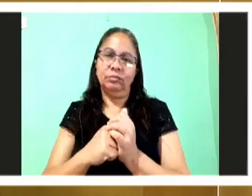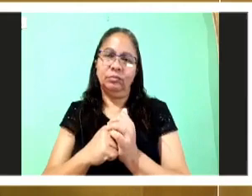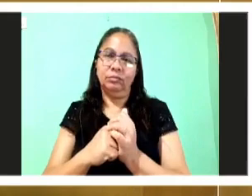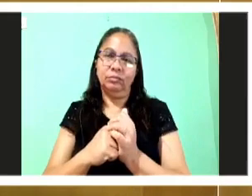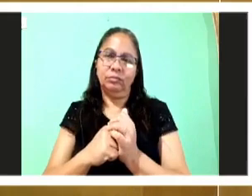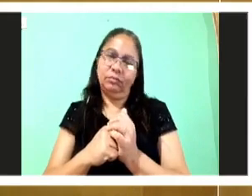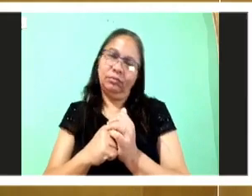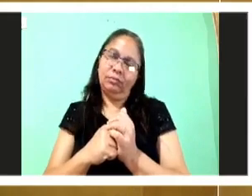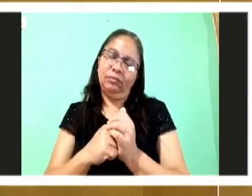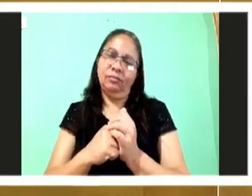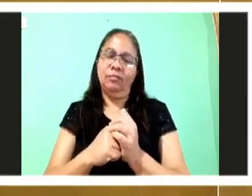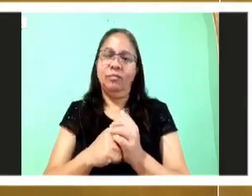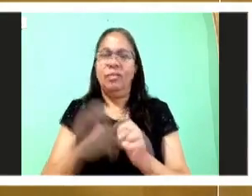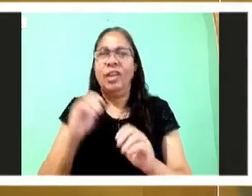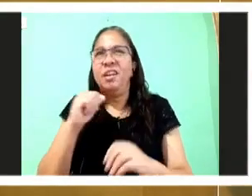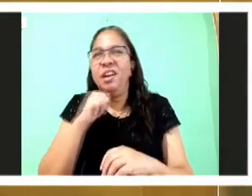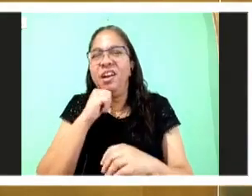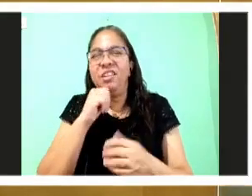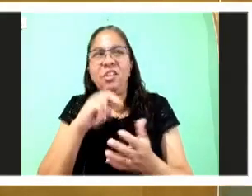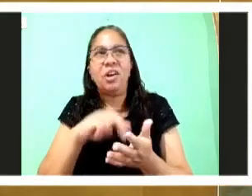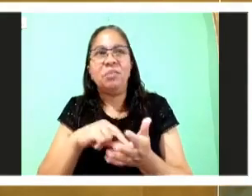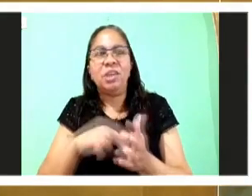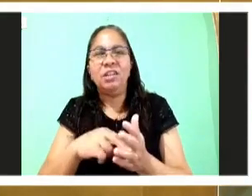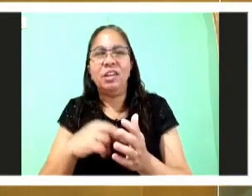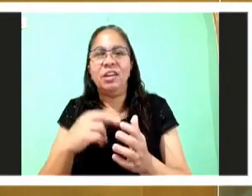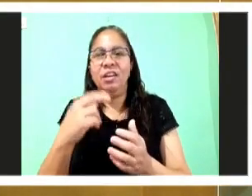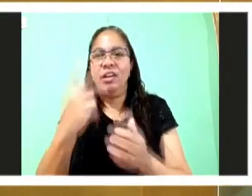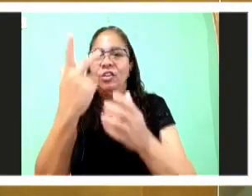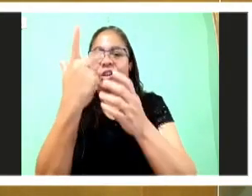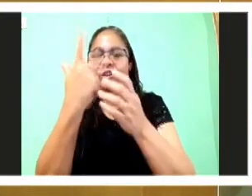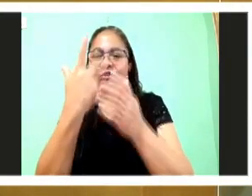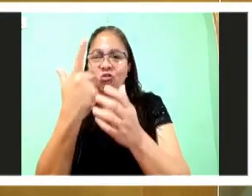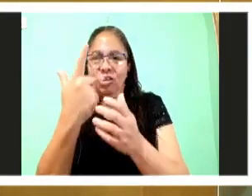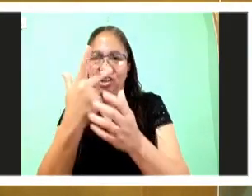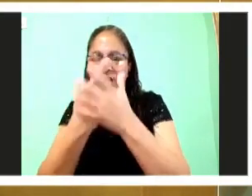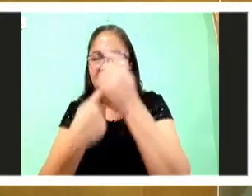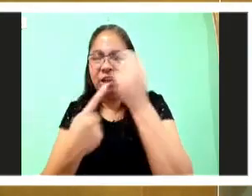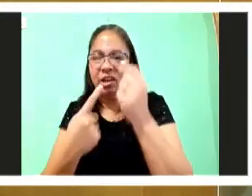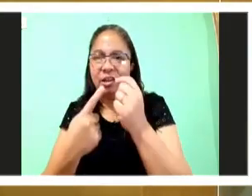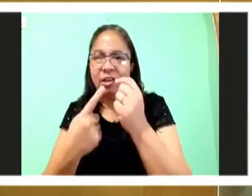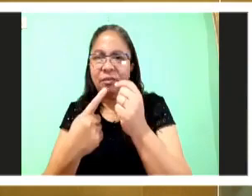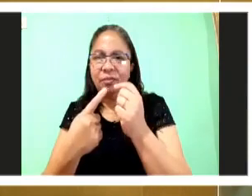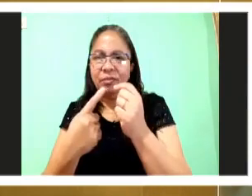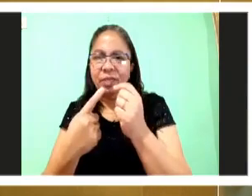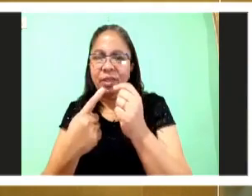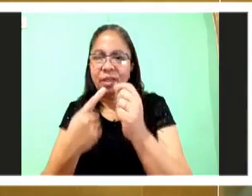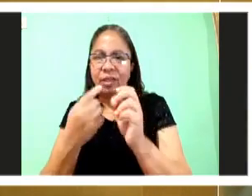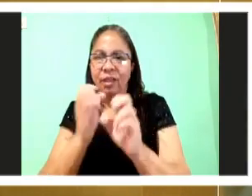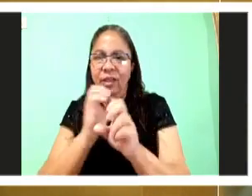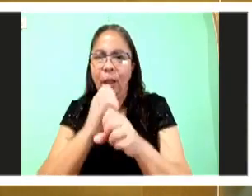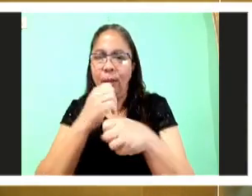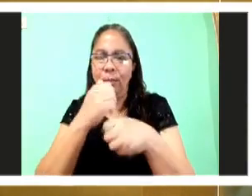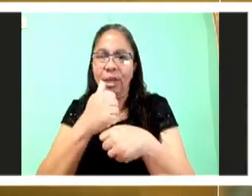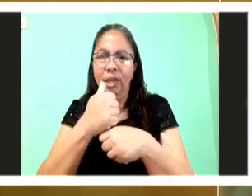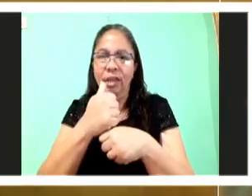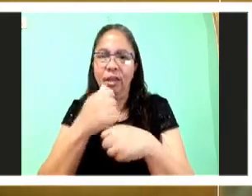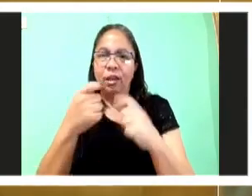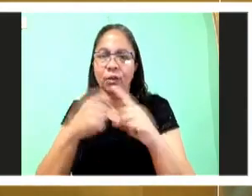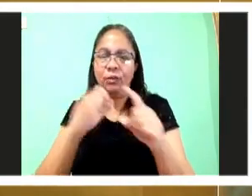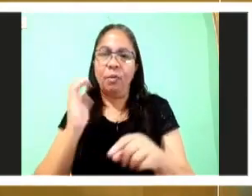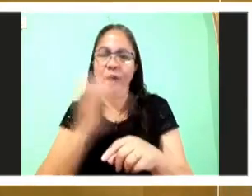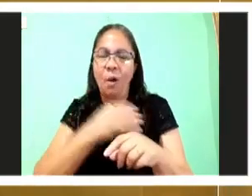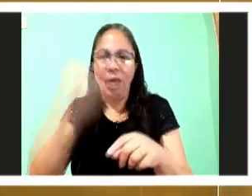the Trinity is patterned after us. We are patterned after the